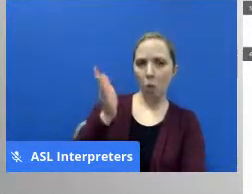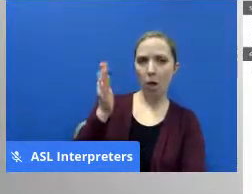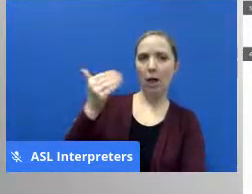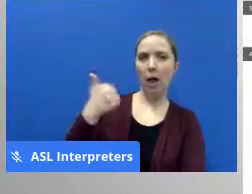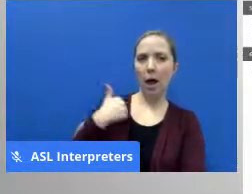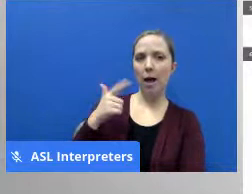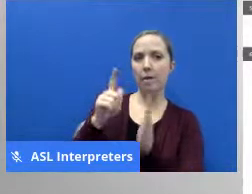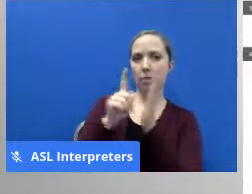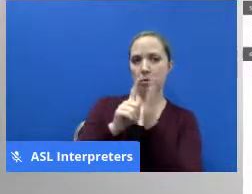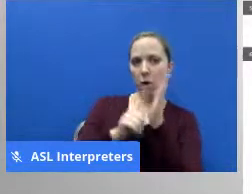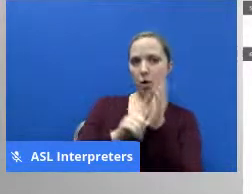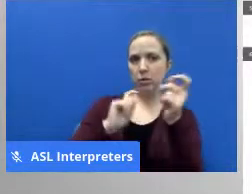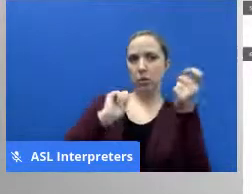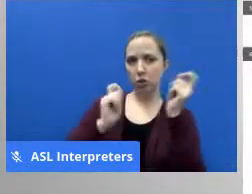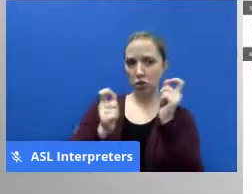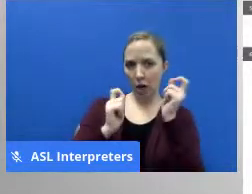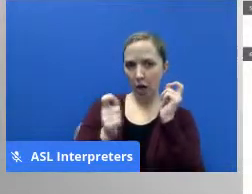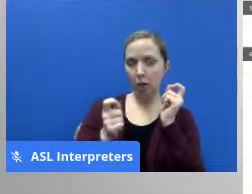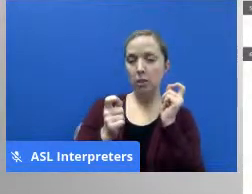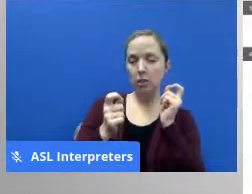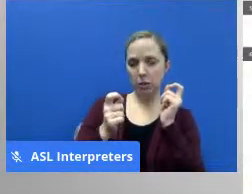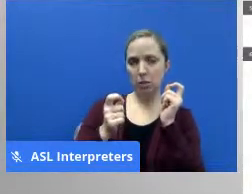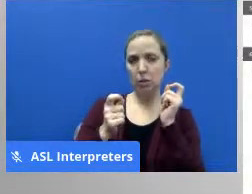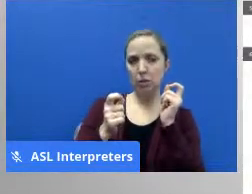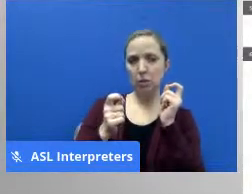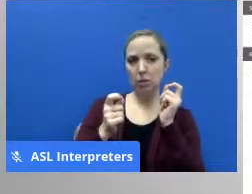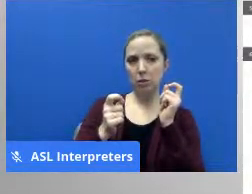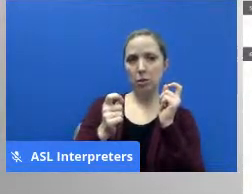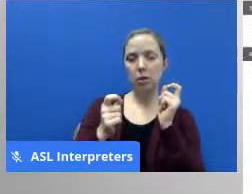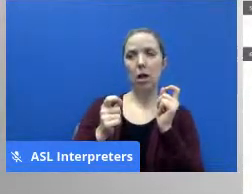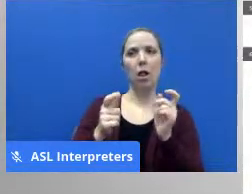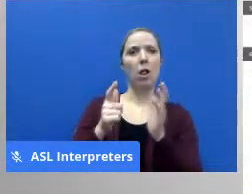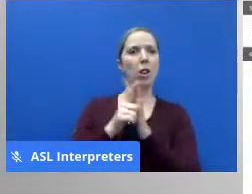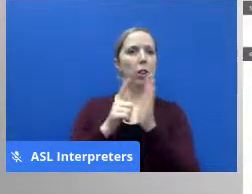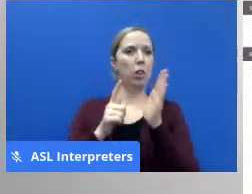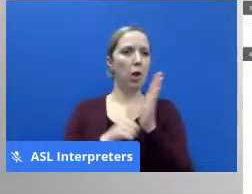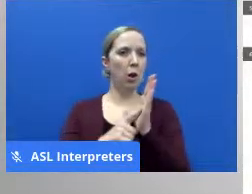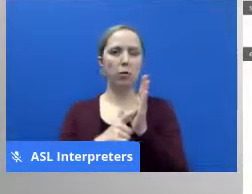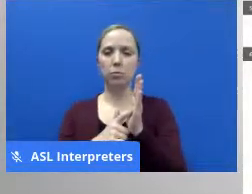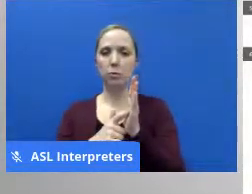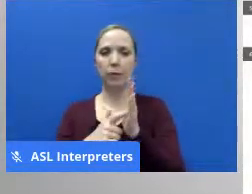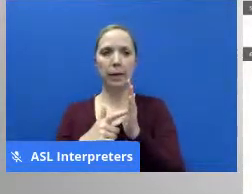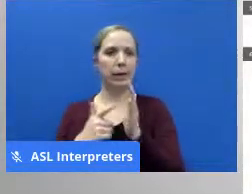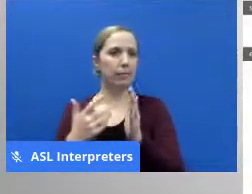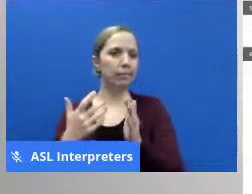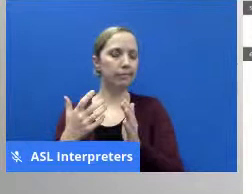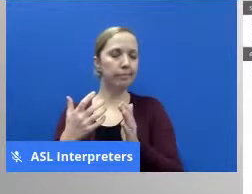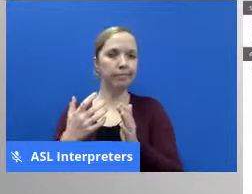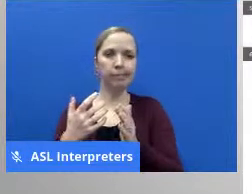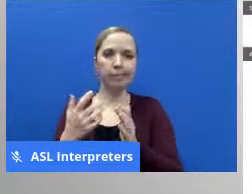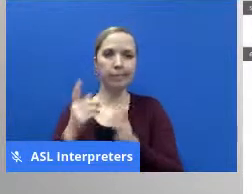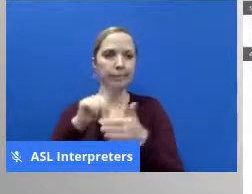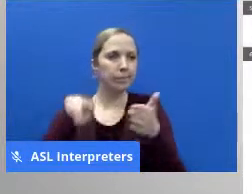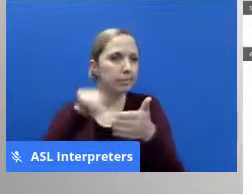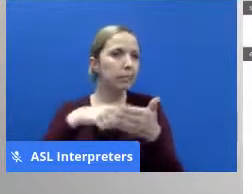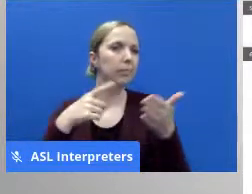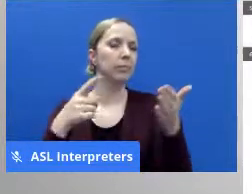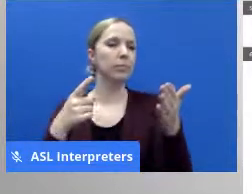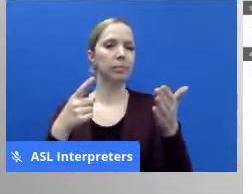laws to change, to be repealed, etc. And I would say